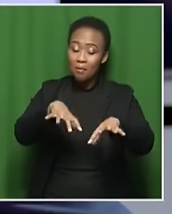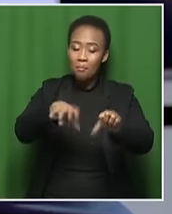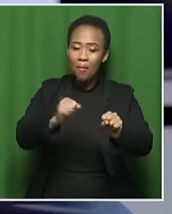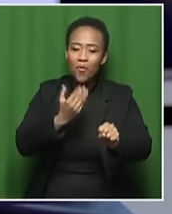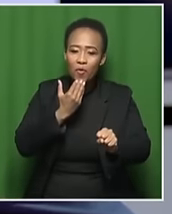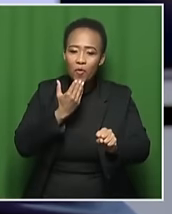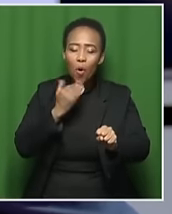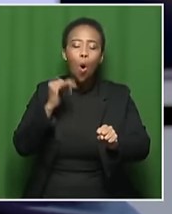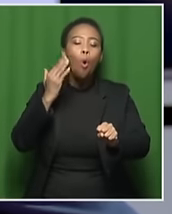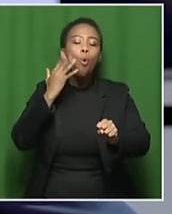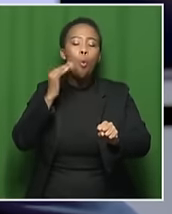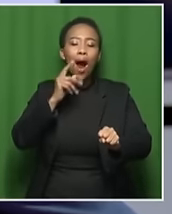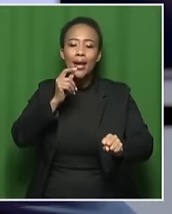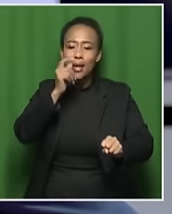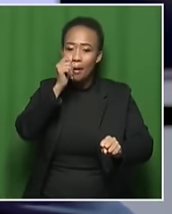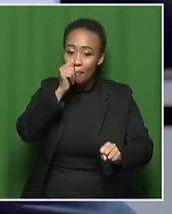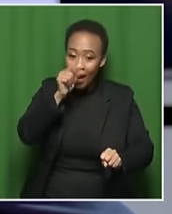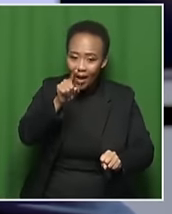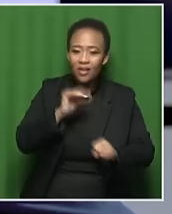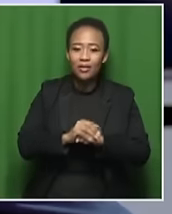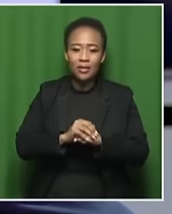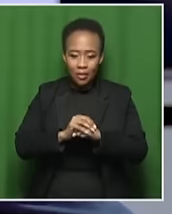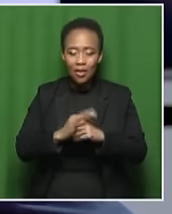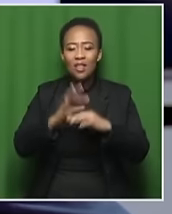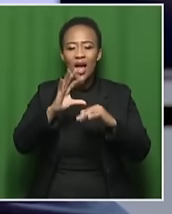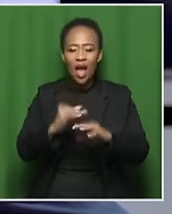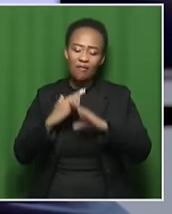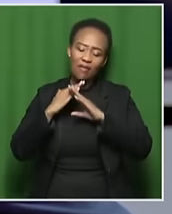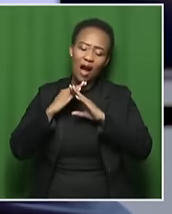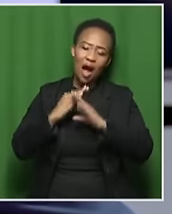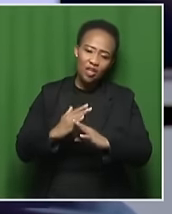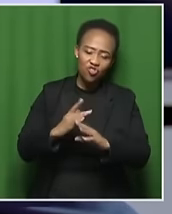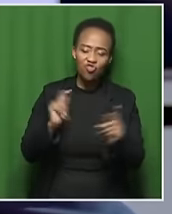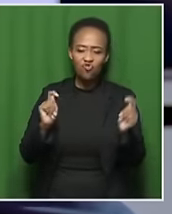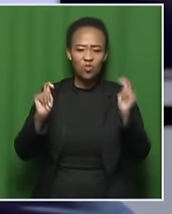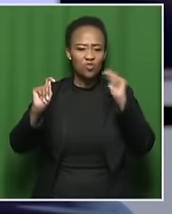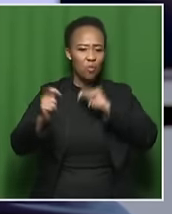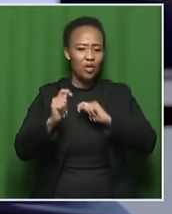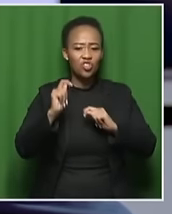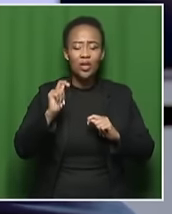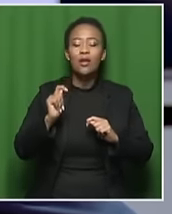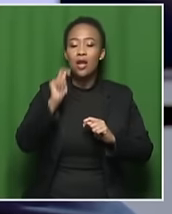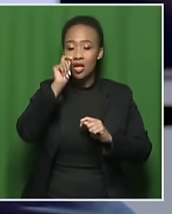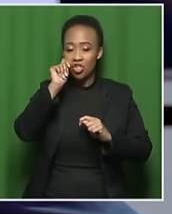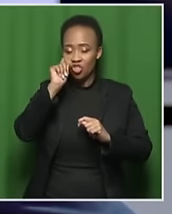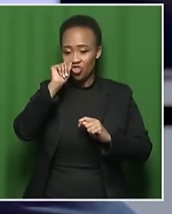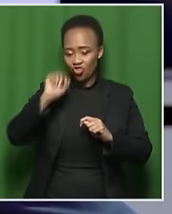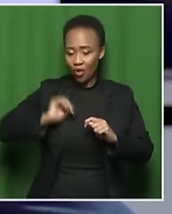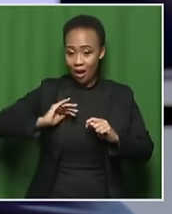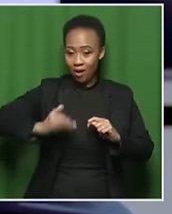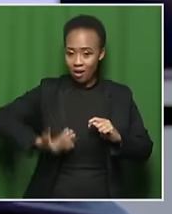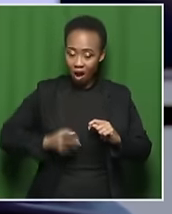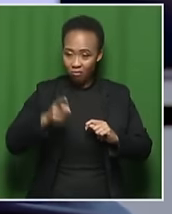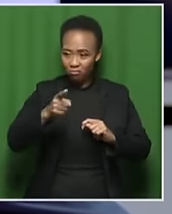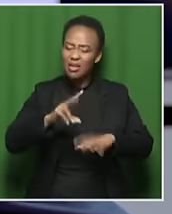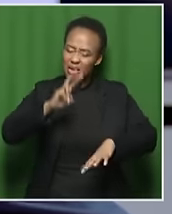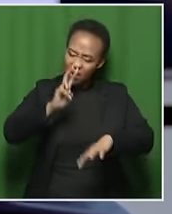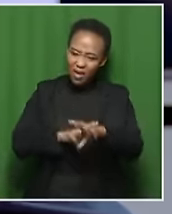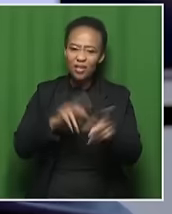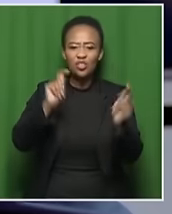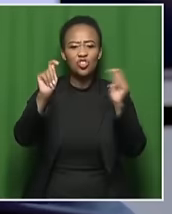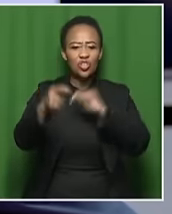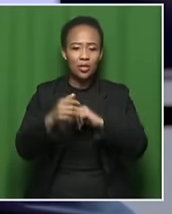males, drive an anti-transformation agenda, and it needs to change. And the ANC, with no